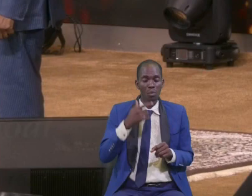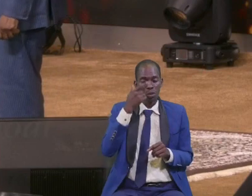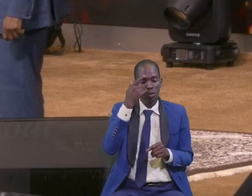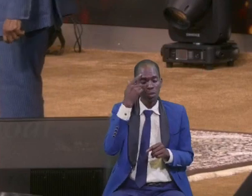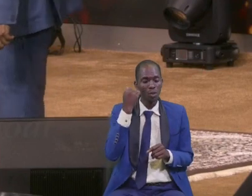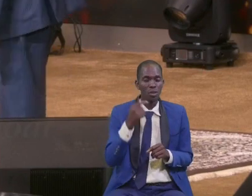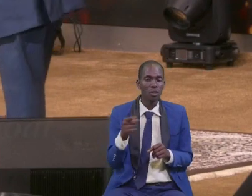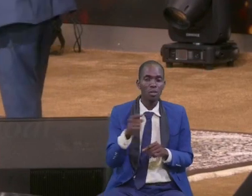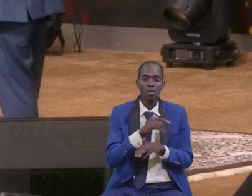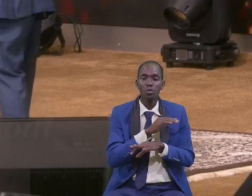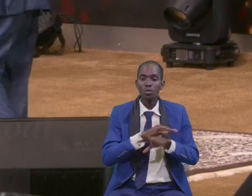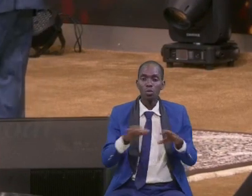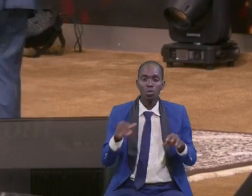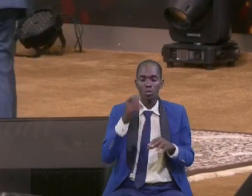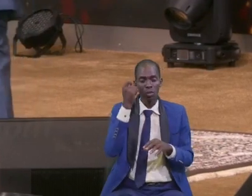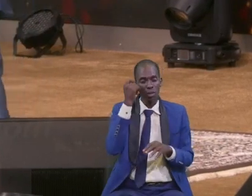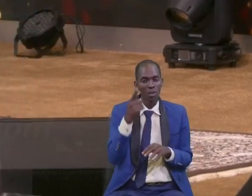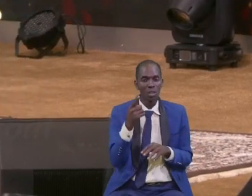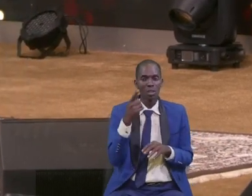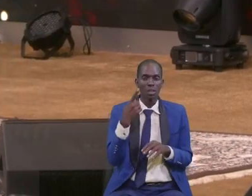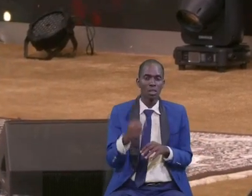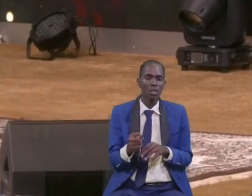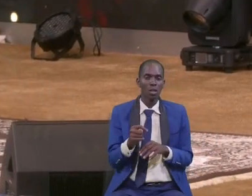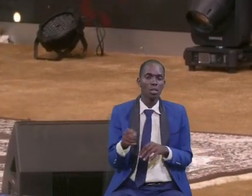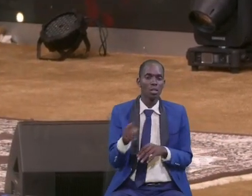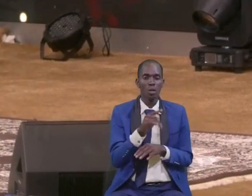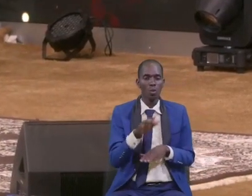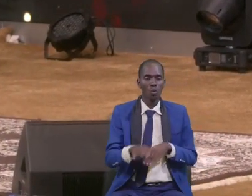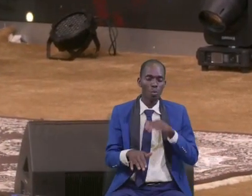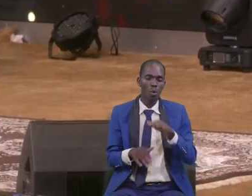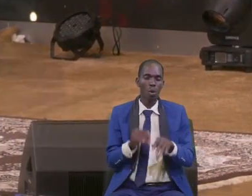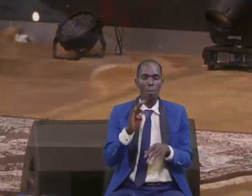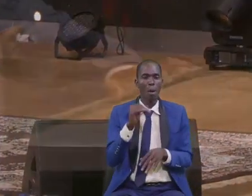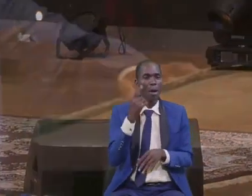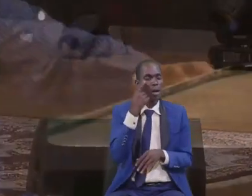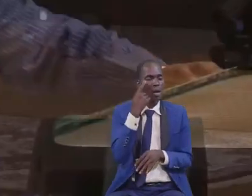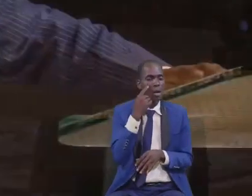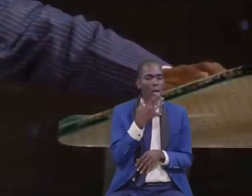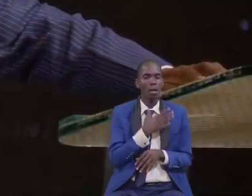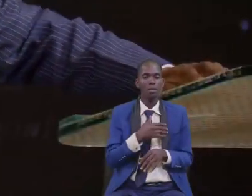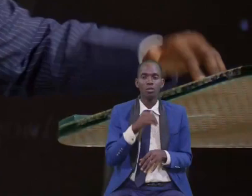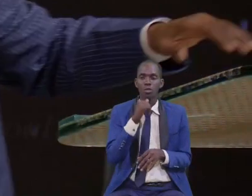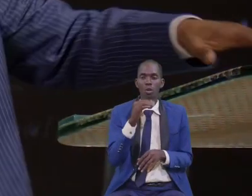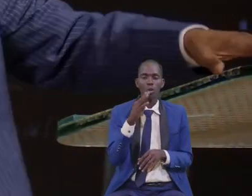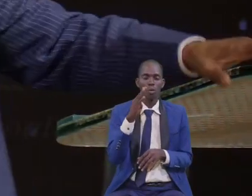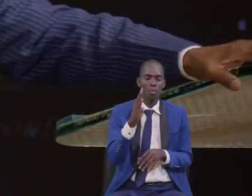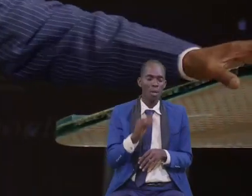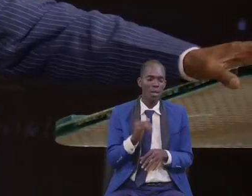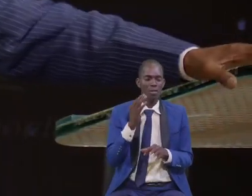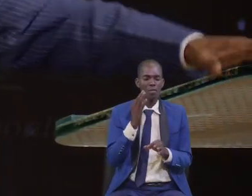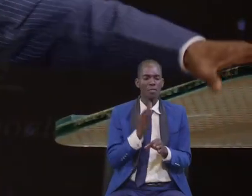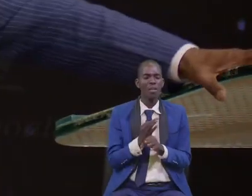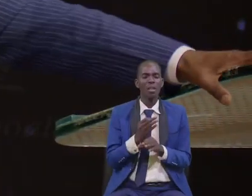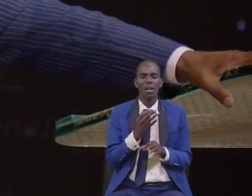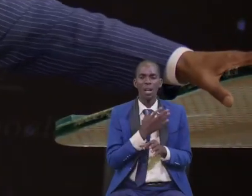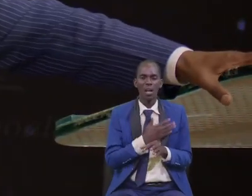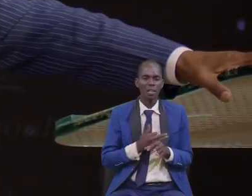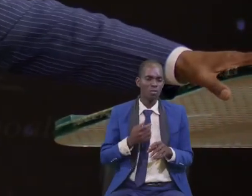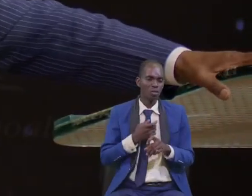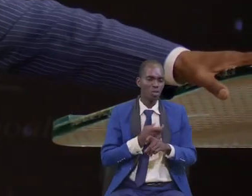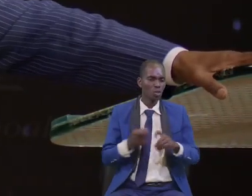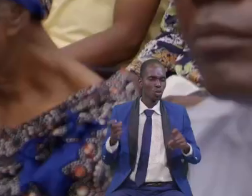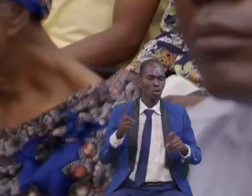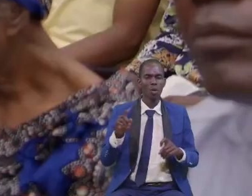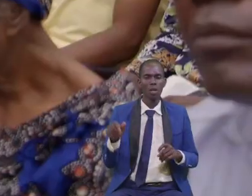didn't understand, they walk by sight and not by faith, and they kind of injured you one way or the other. But